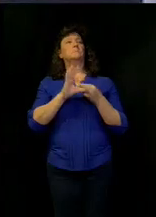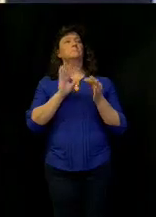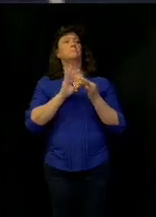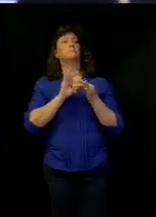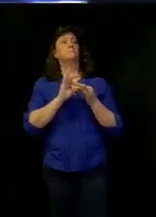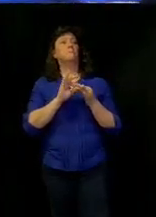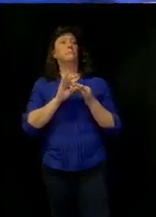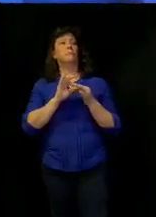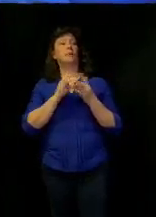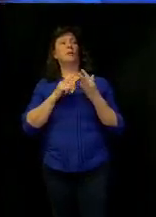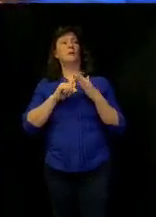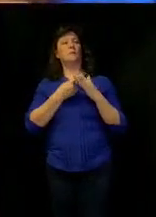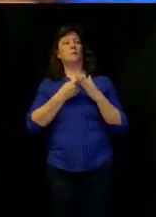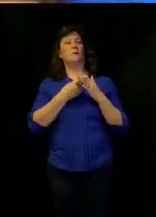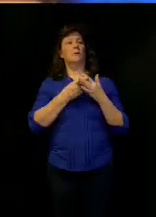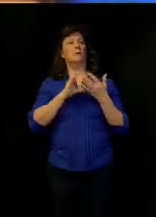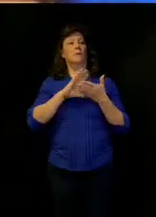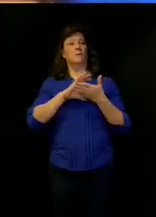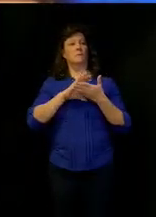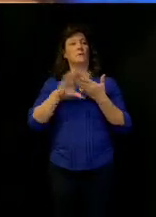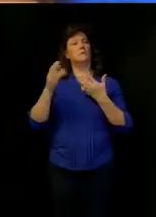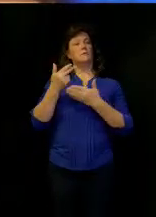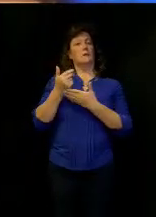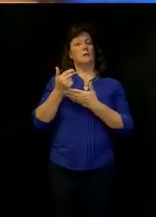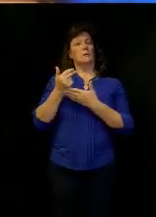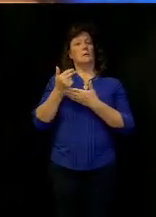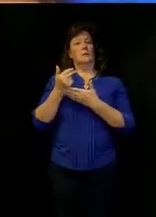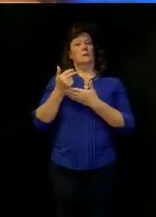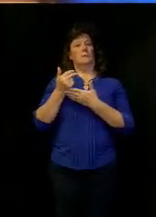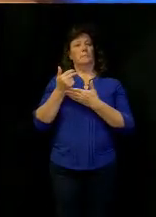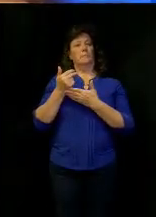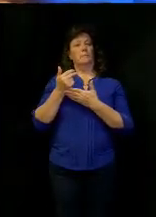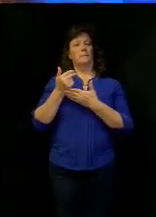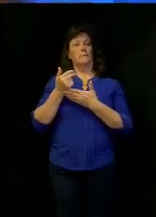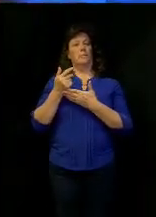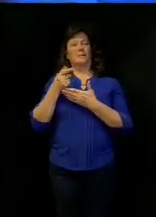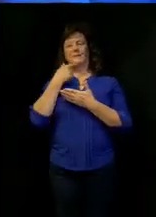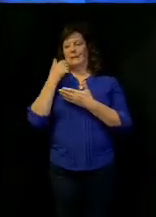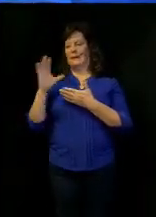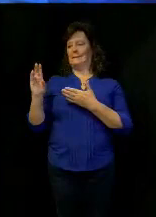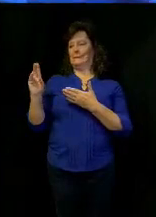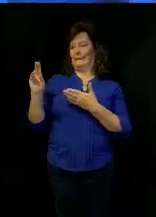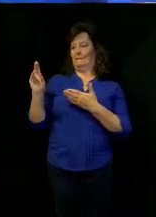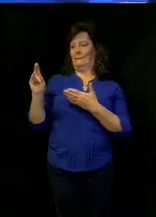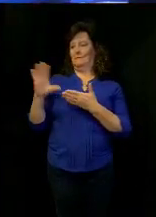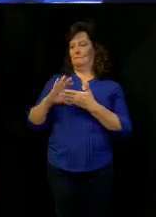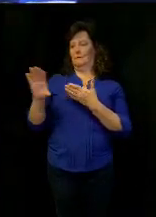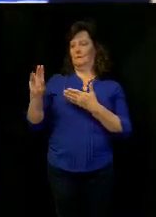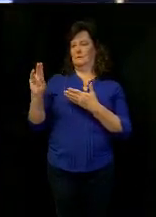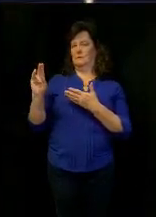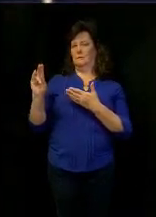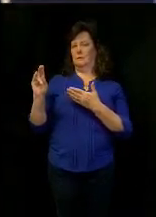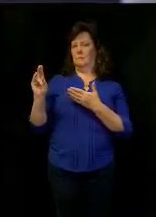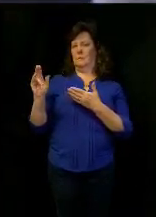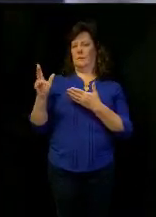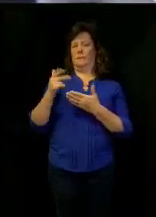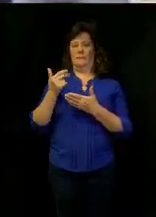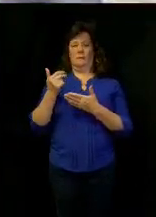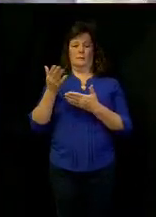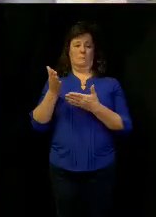But I want to start in verse 13. We just quote 17. But 13,